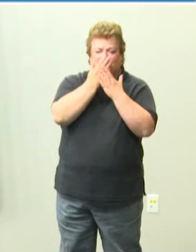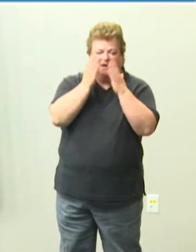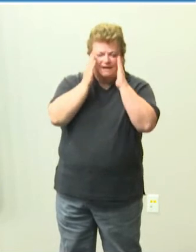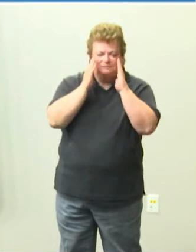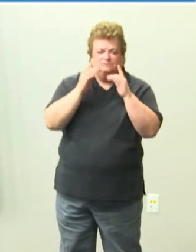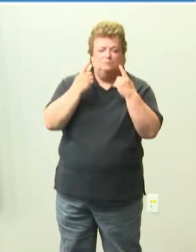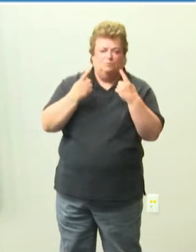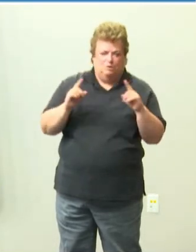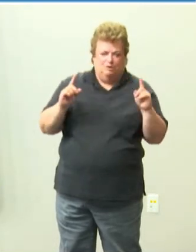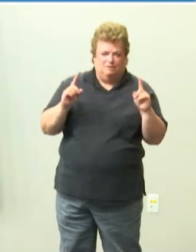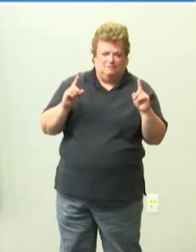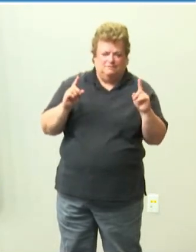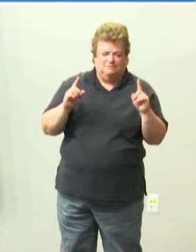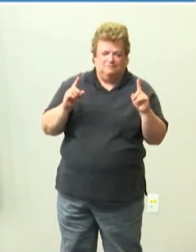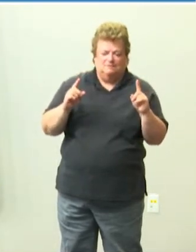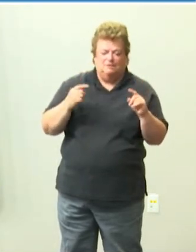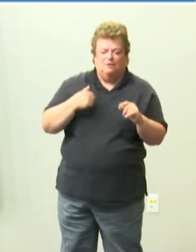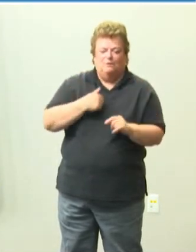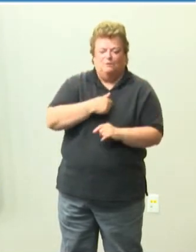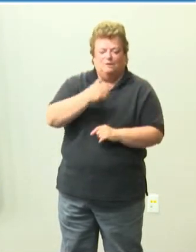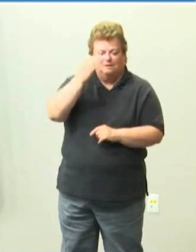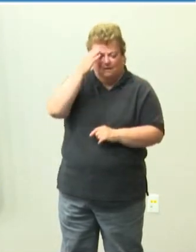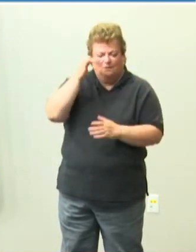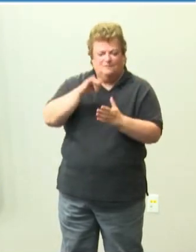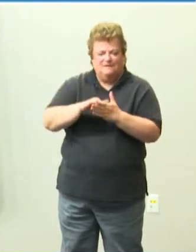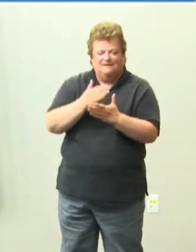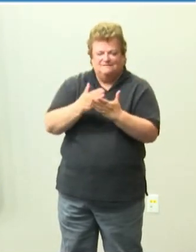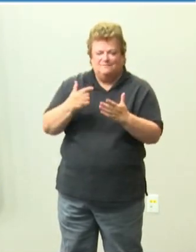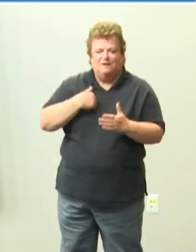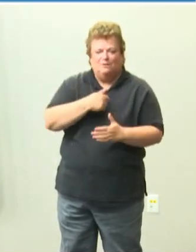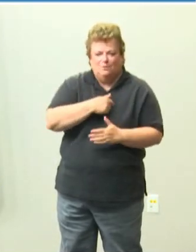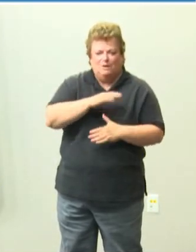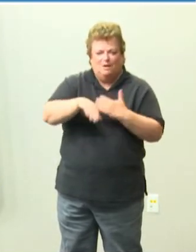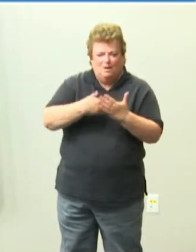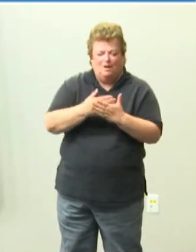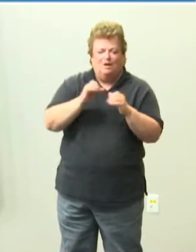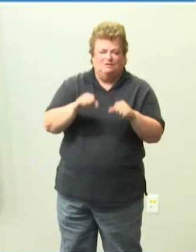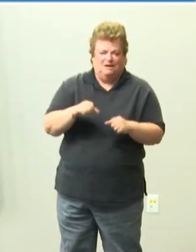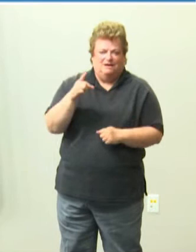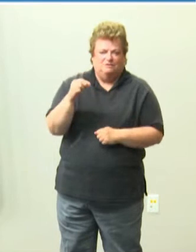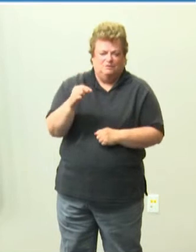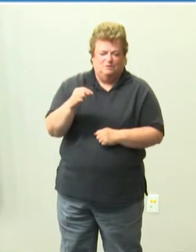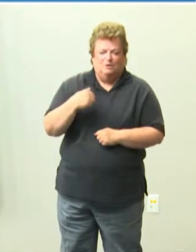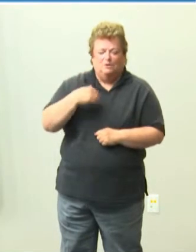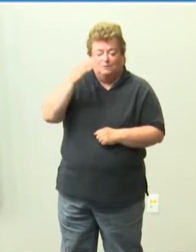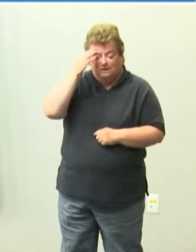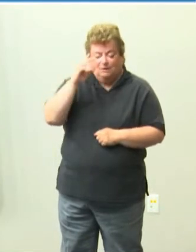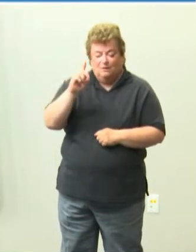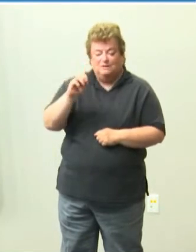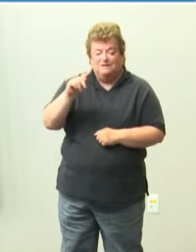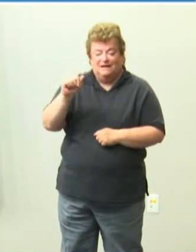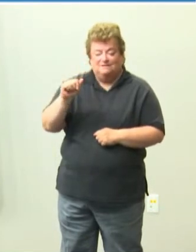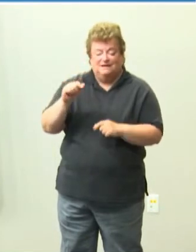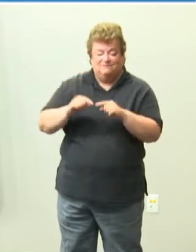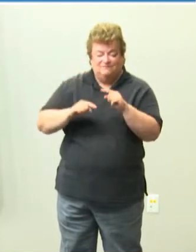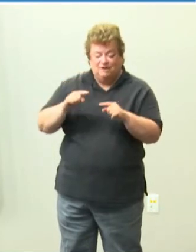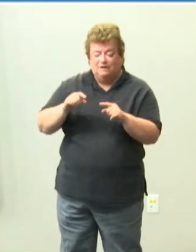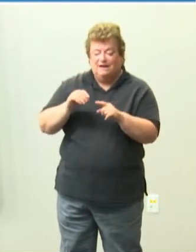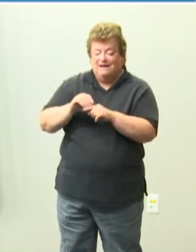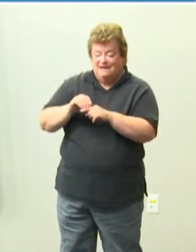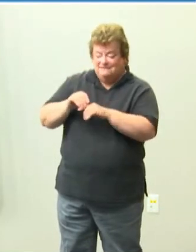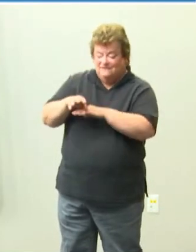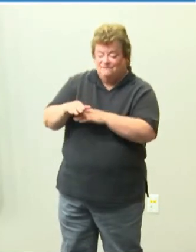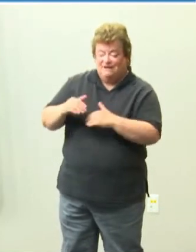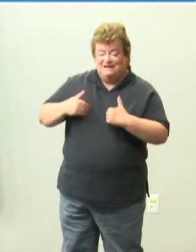we know that that's something that all of us can do. We know that this is different. We know that the Delta variant is affecting younger people. In